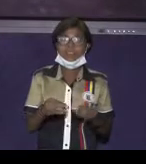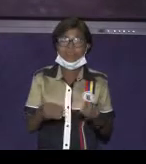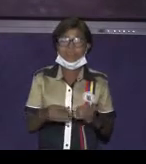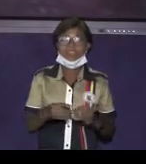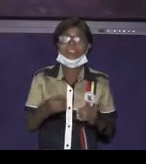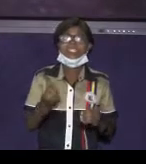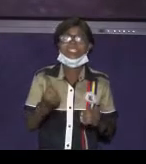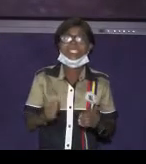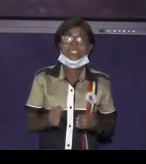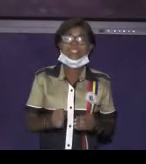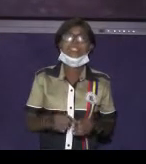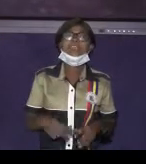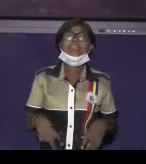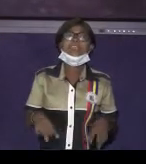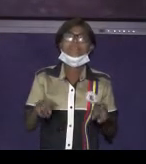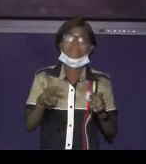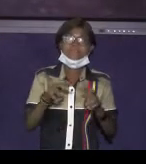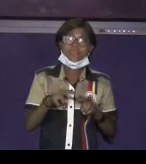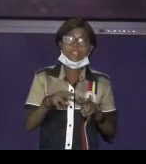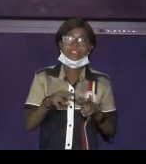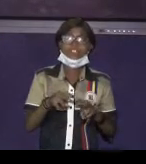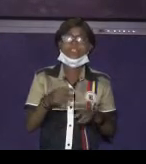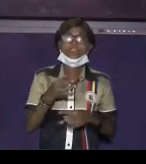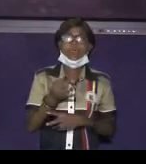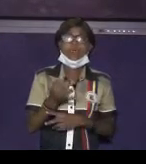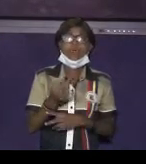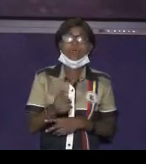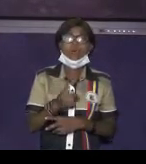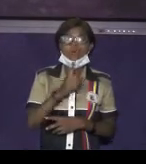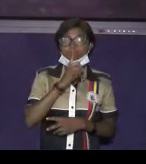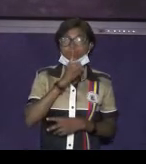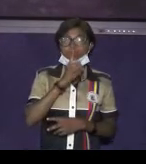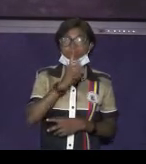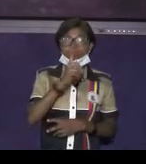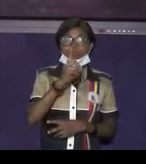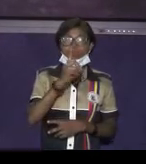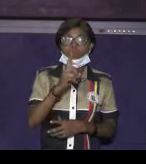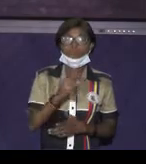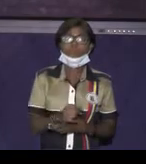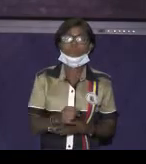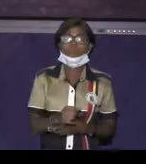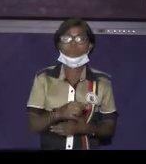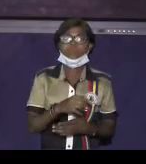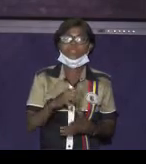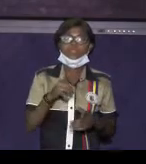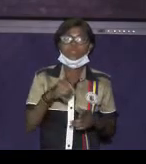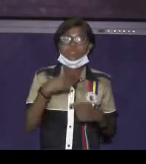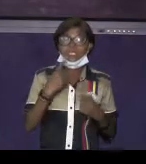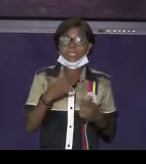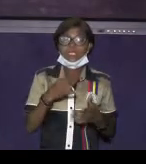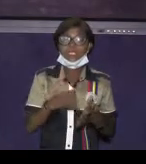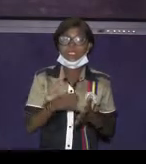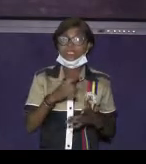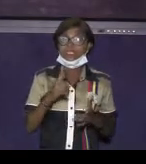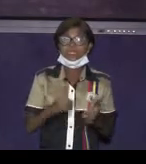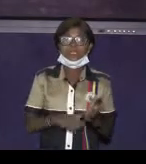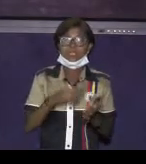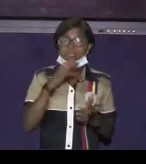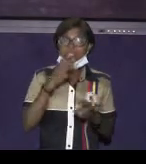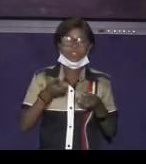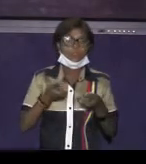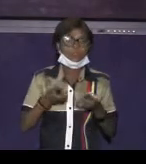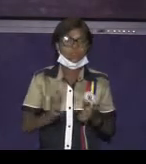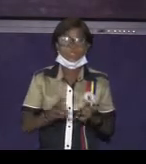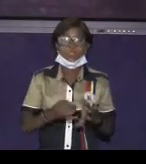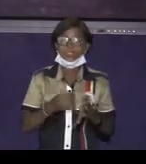the validity of truth of an assertion. It just states this is the way it is. That is what makes it to